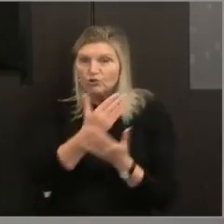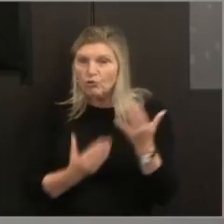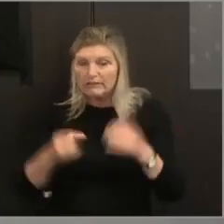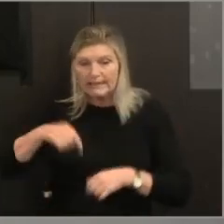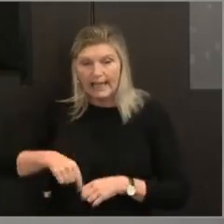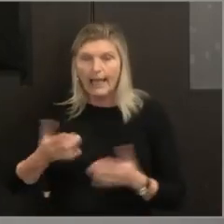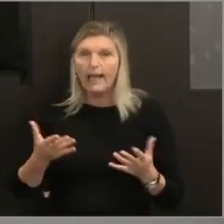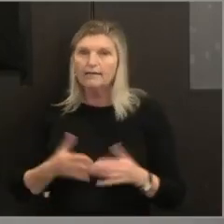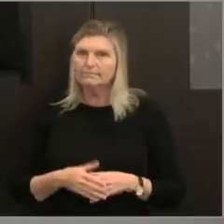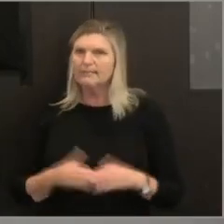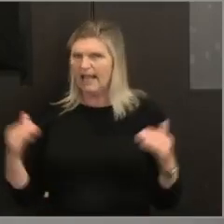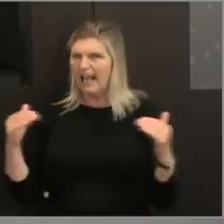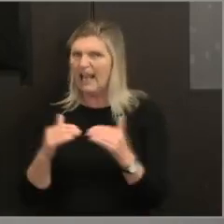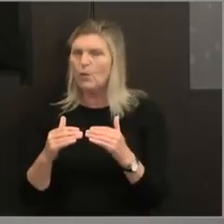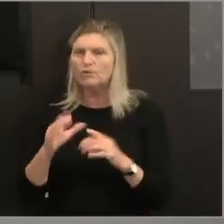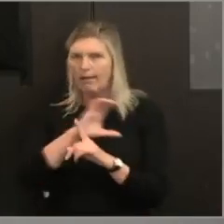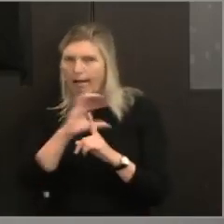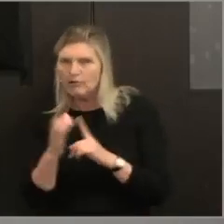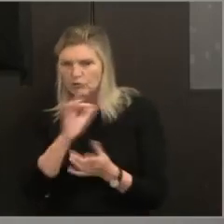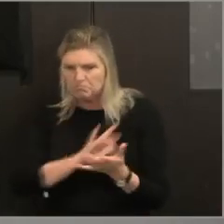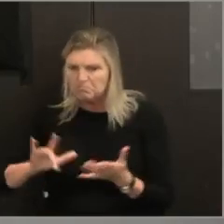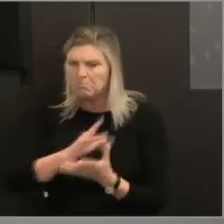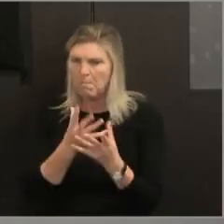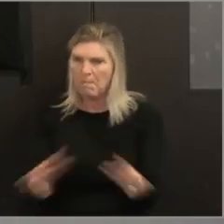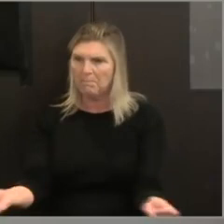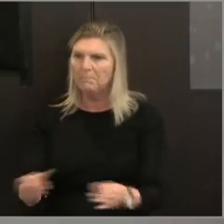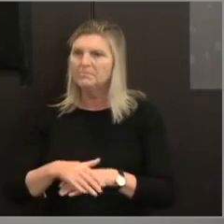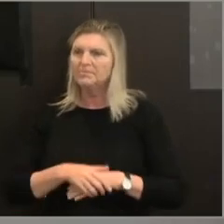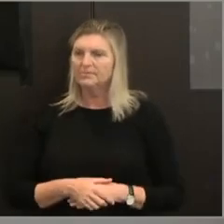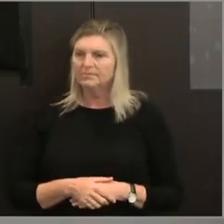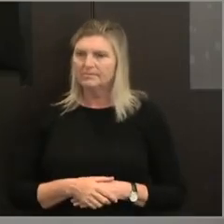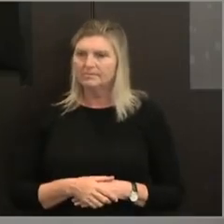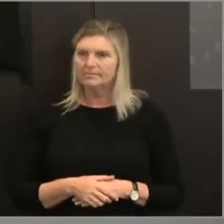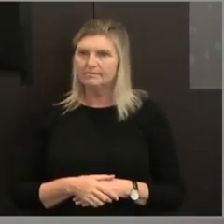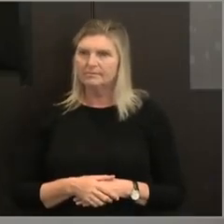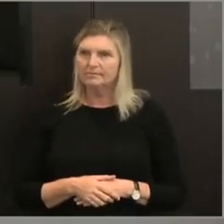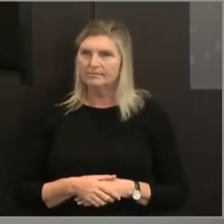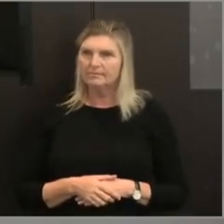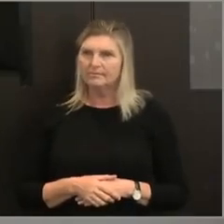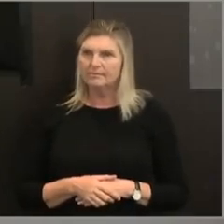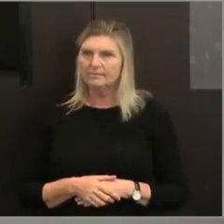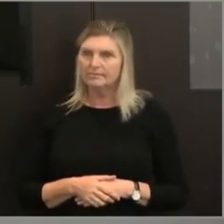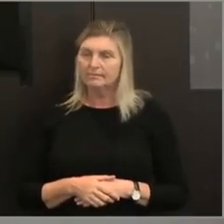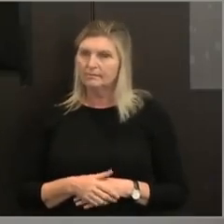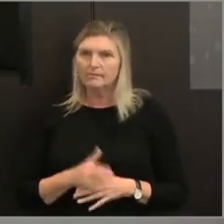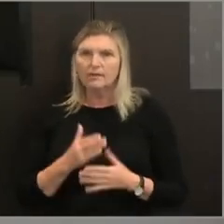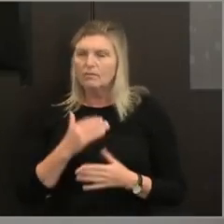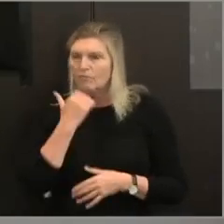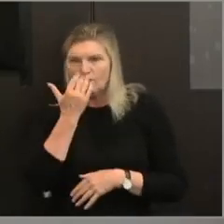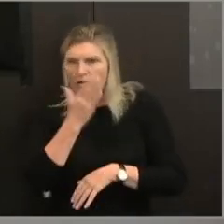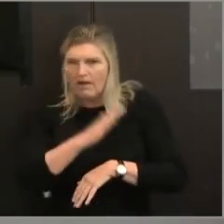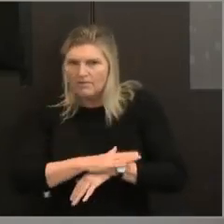Again, it is not possible in this brief to canvass all of the history which may fit within the definition of